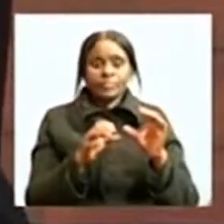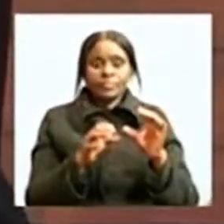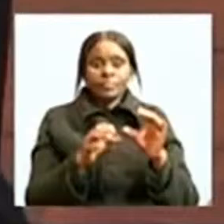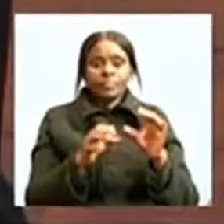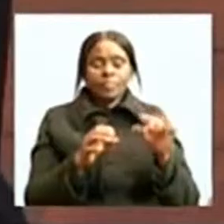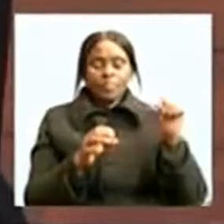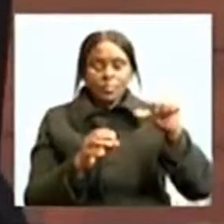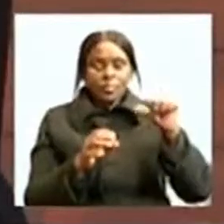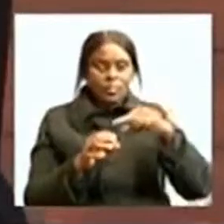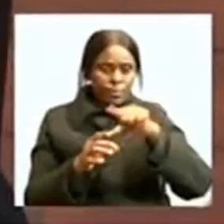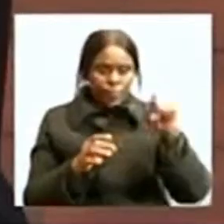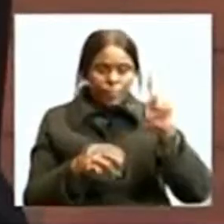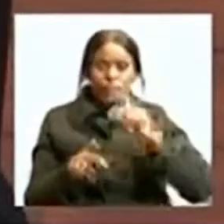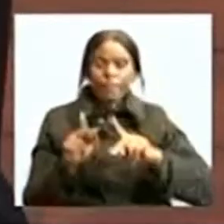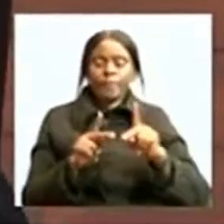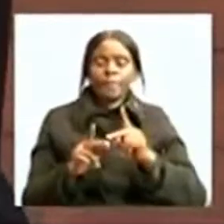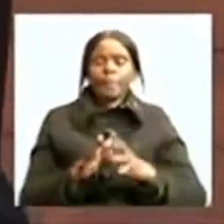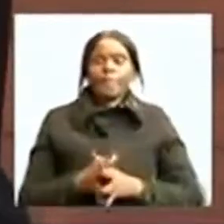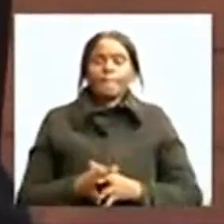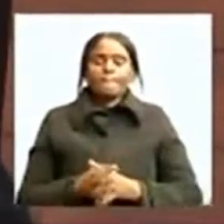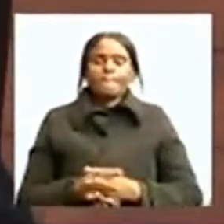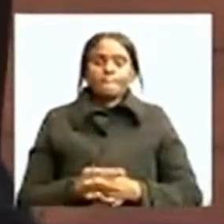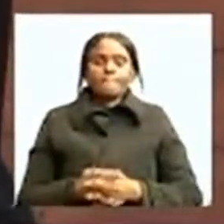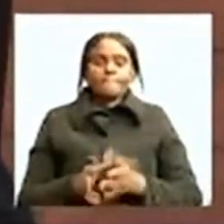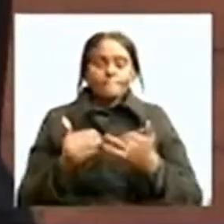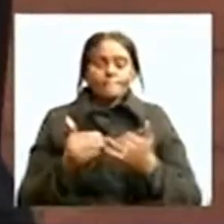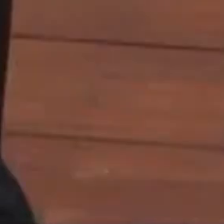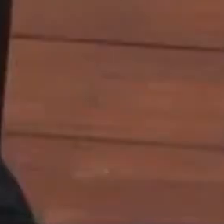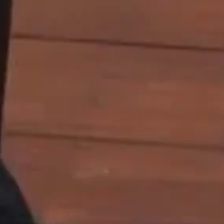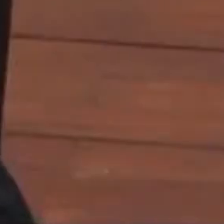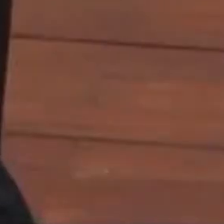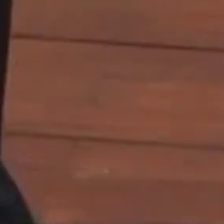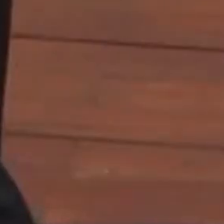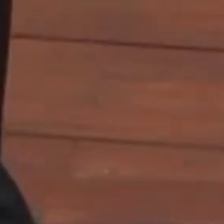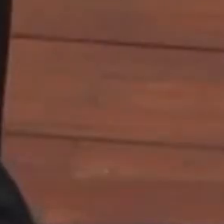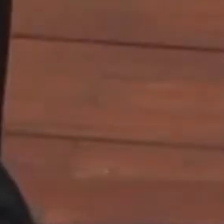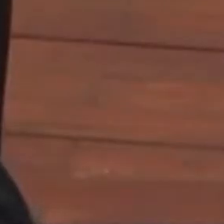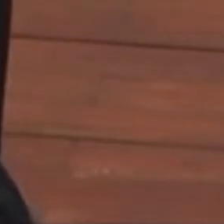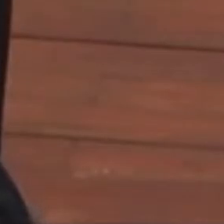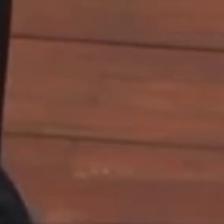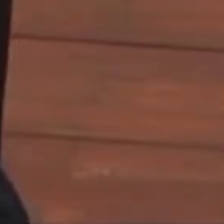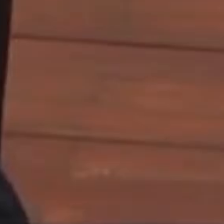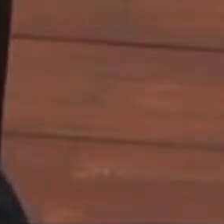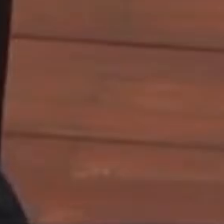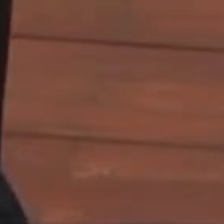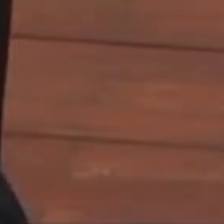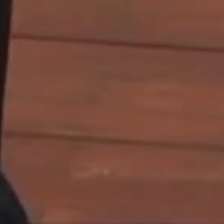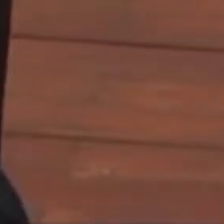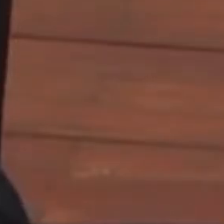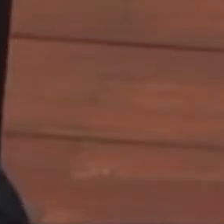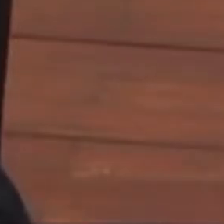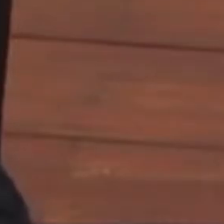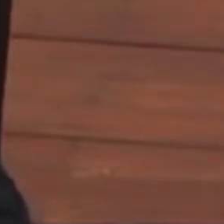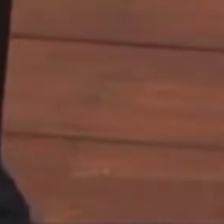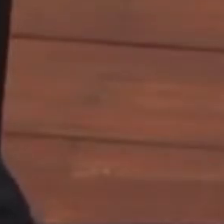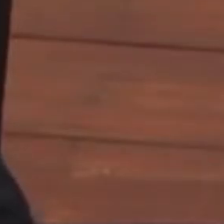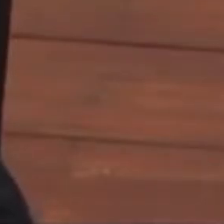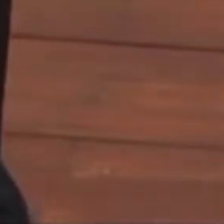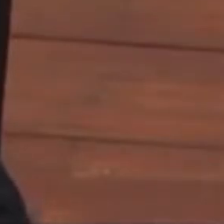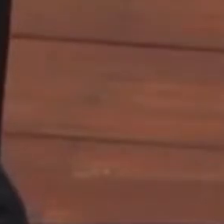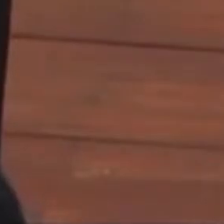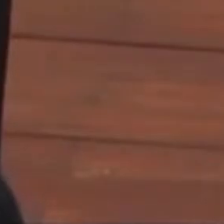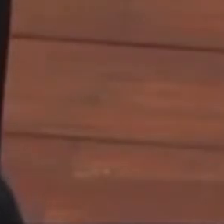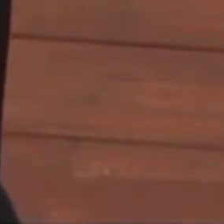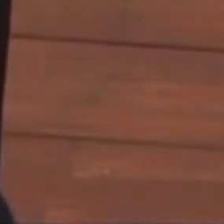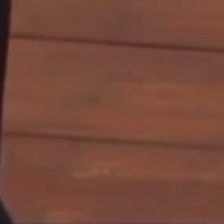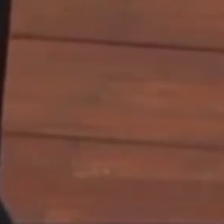we qualified those people. Therefore, it's our duty. We have an obligation to make sure that the people that we thought